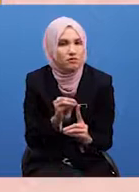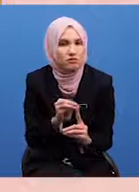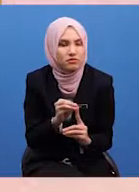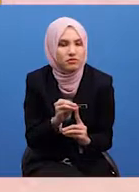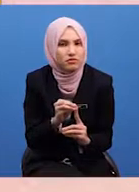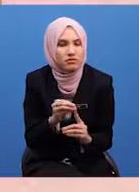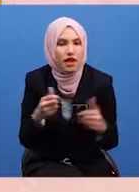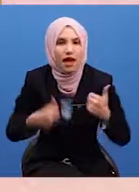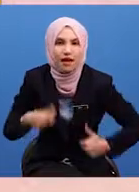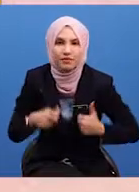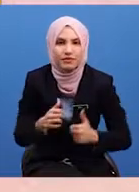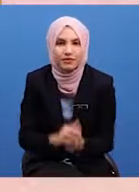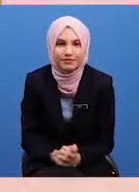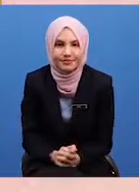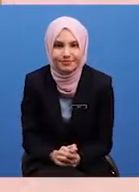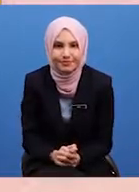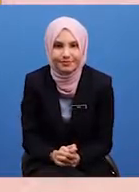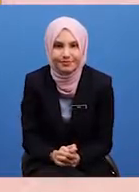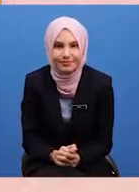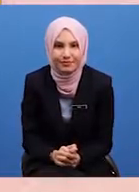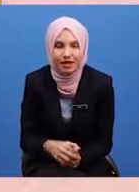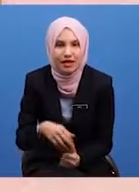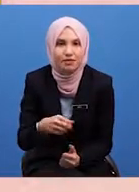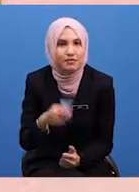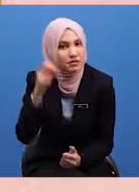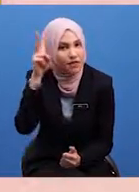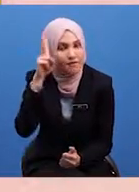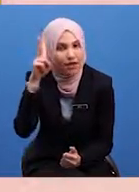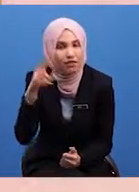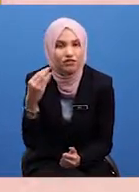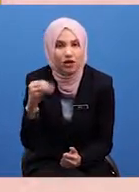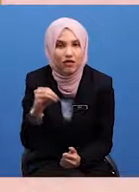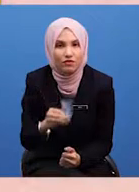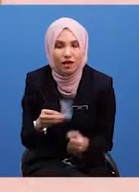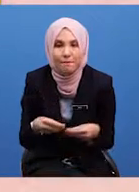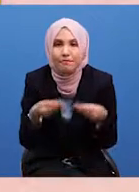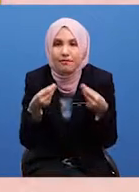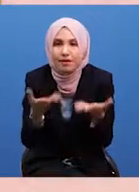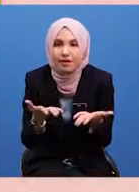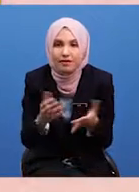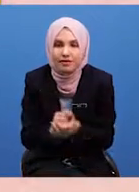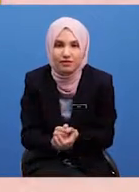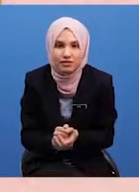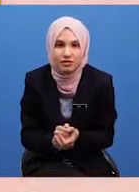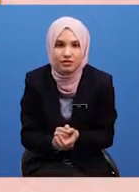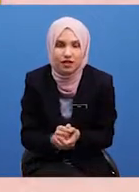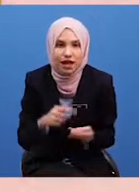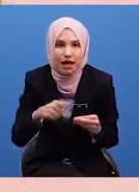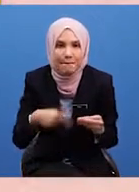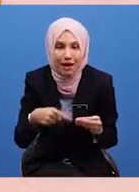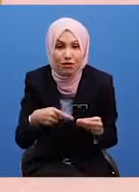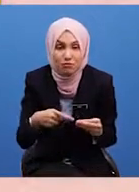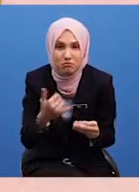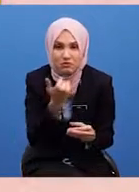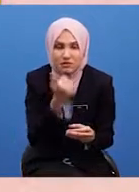his ambition here. At Mr. Velas' office, Mr. Velas explains to Lin about his mistakes